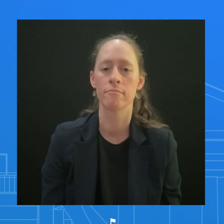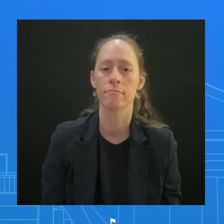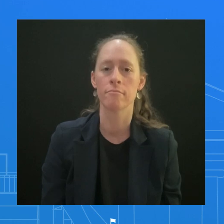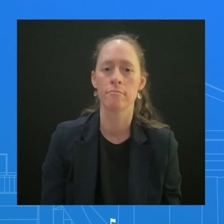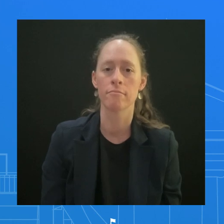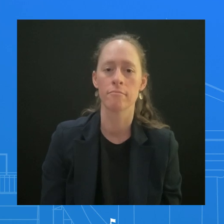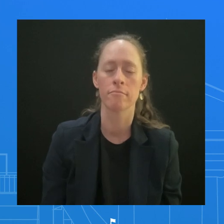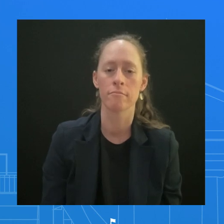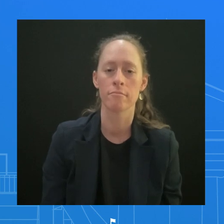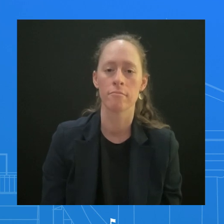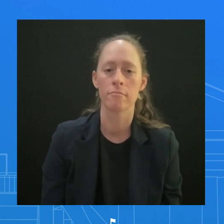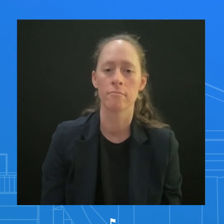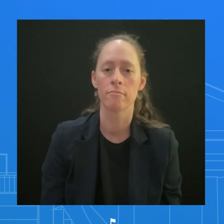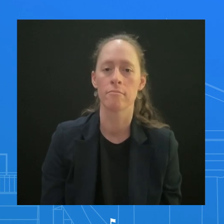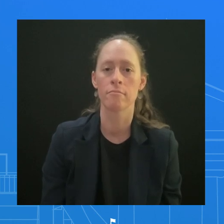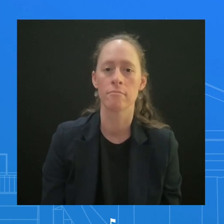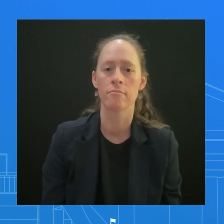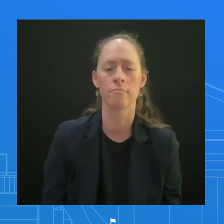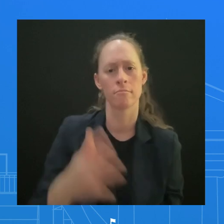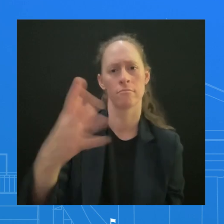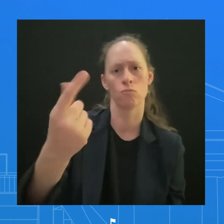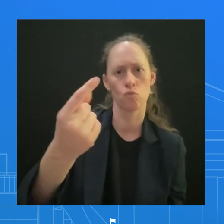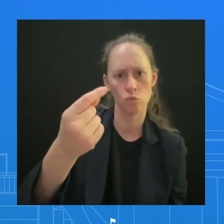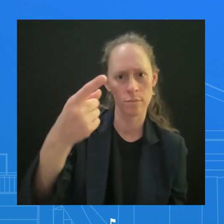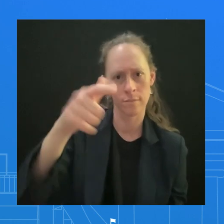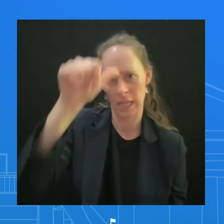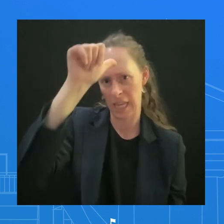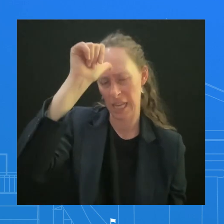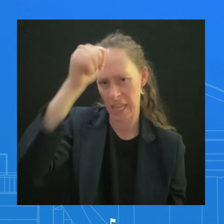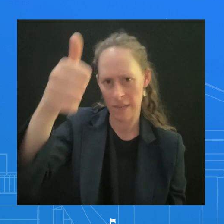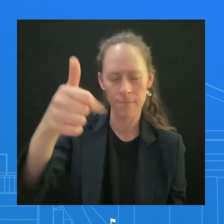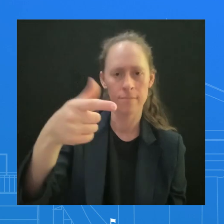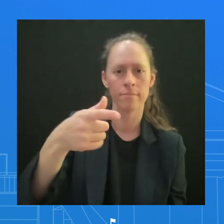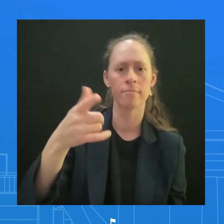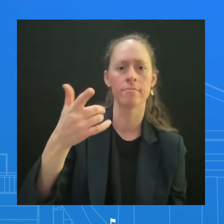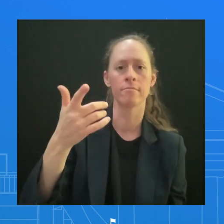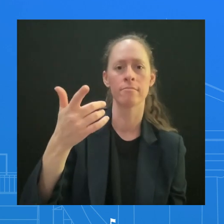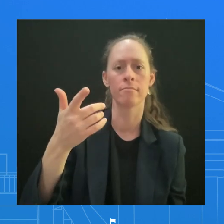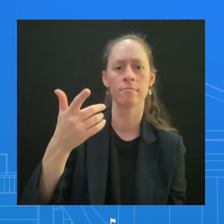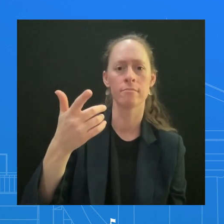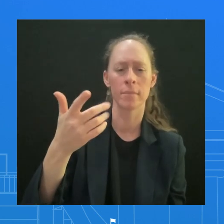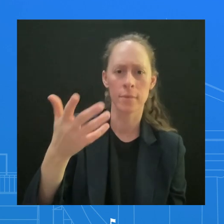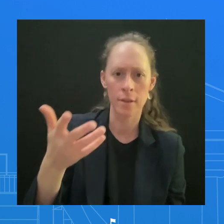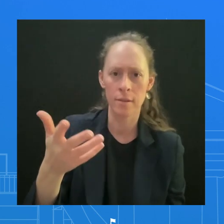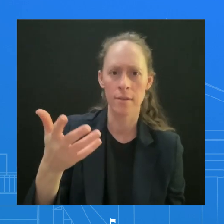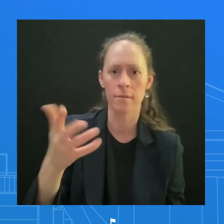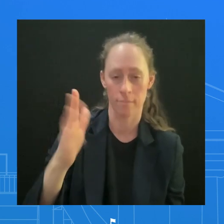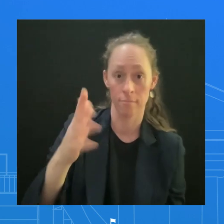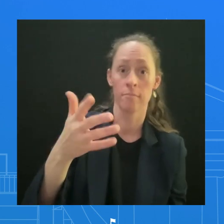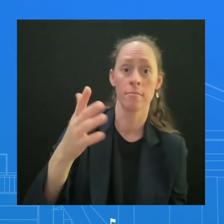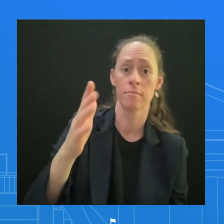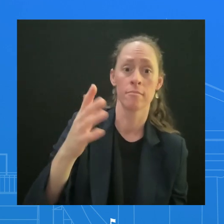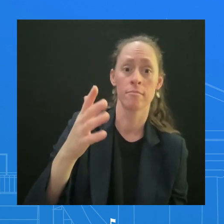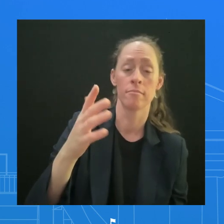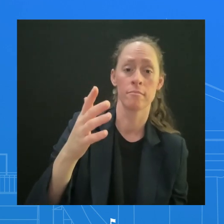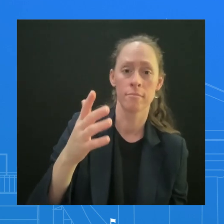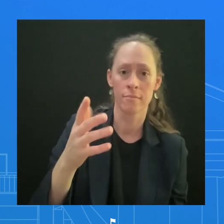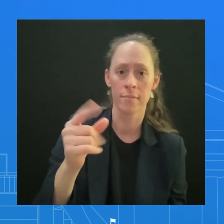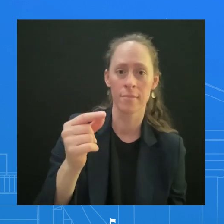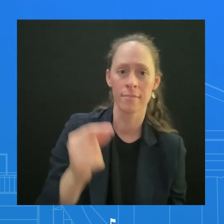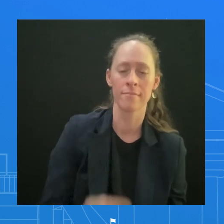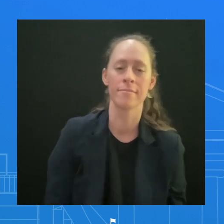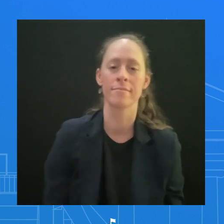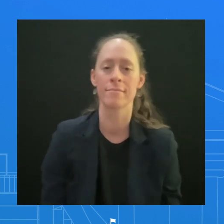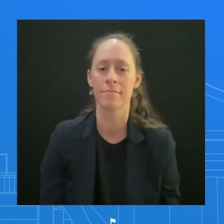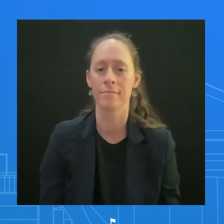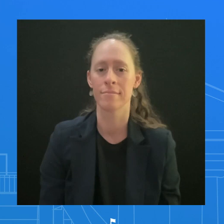whether anything was discussed along those lines with As I said earlier, clearly our mutual challenges with the PRC in the Indo-Pacific was a